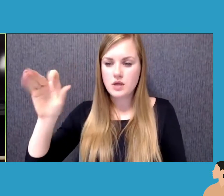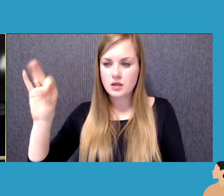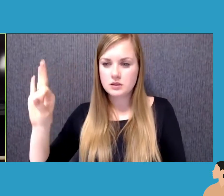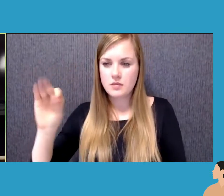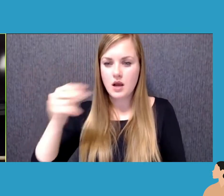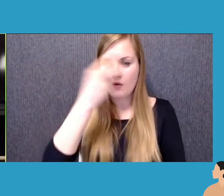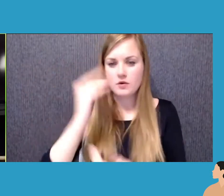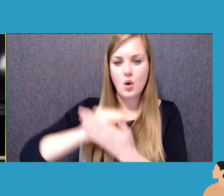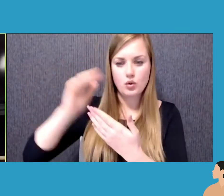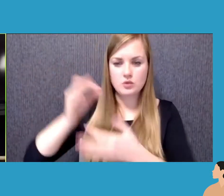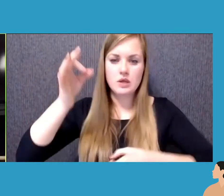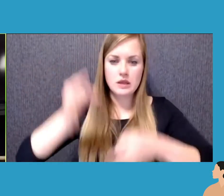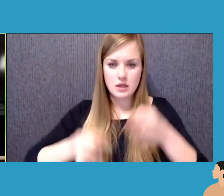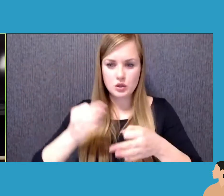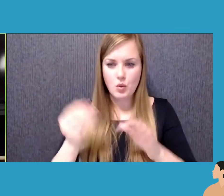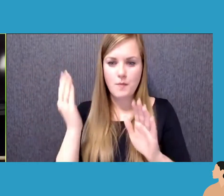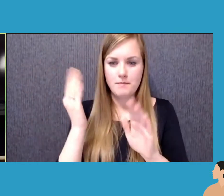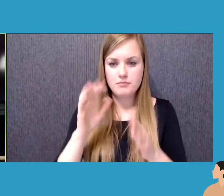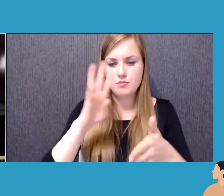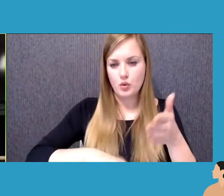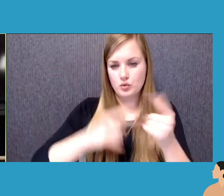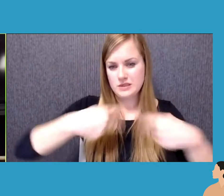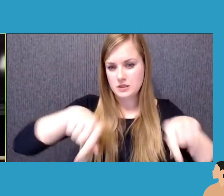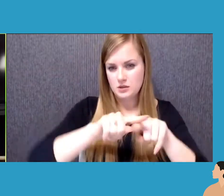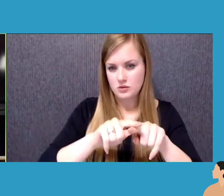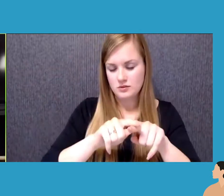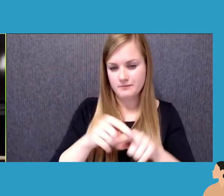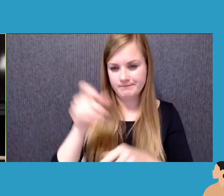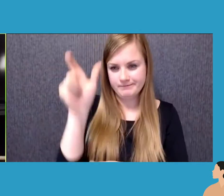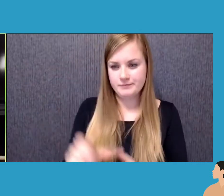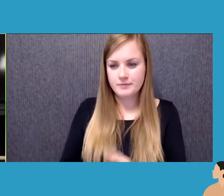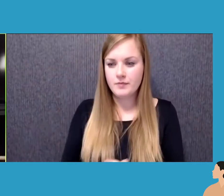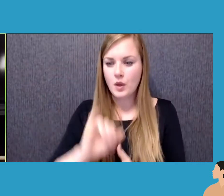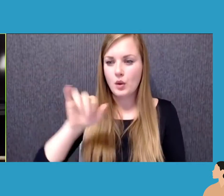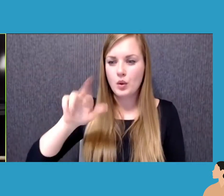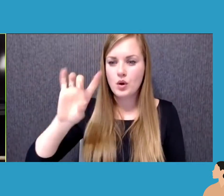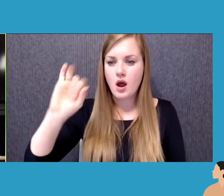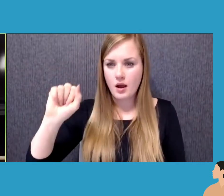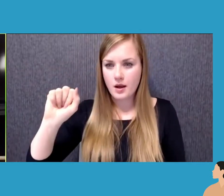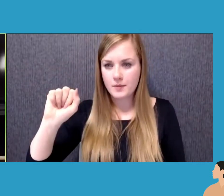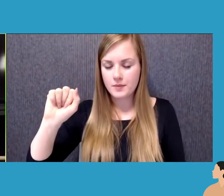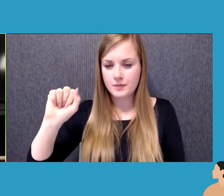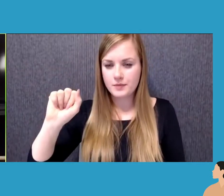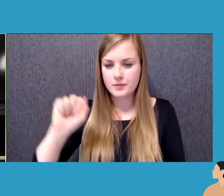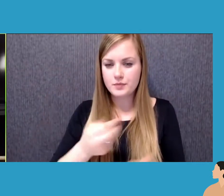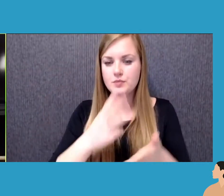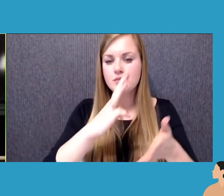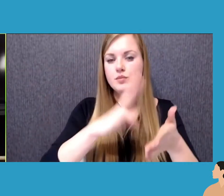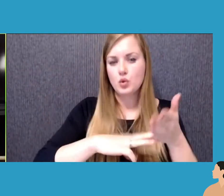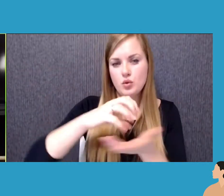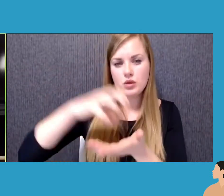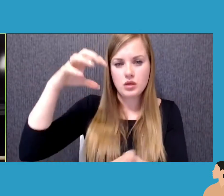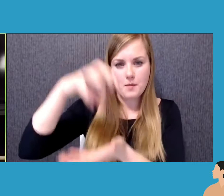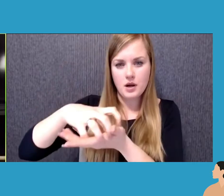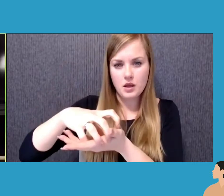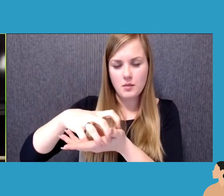Rights. Mr. Aurelijus Gutauskas, chairman of the Criminal Division of Supreme Court of Lithuania. Judge Jurga Zieniūtė is prosecutor